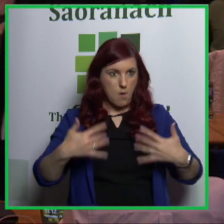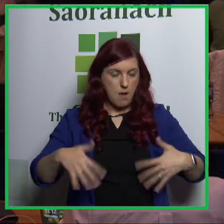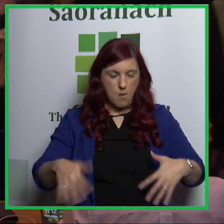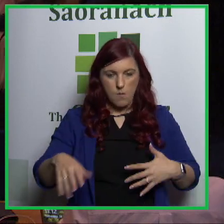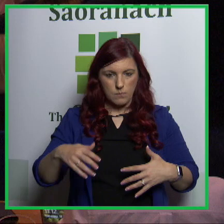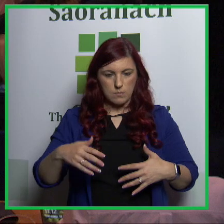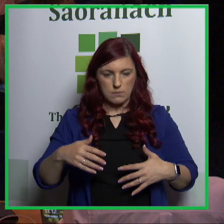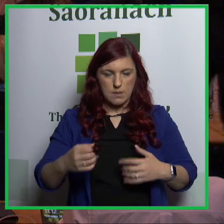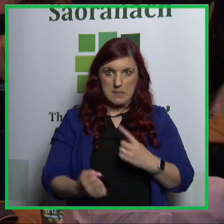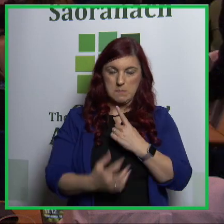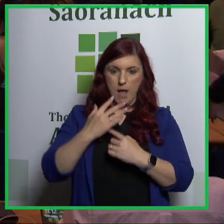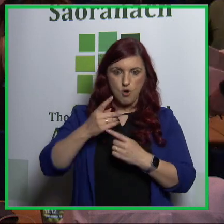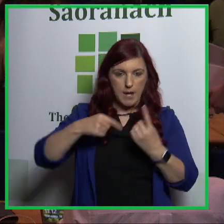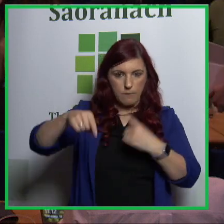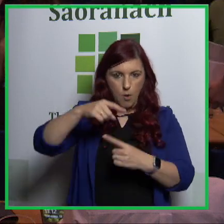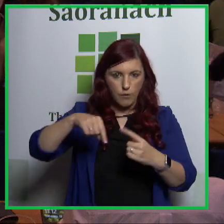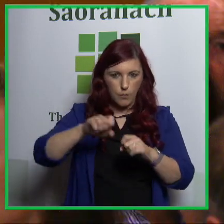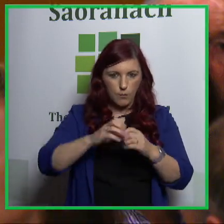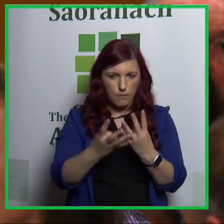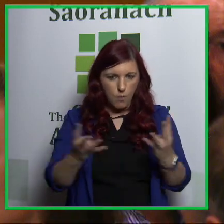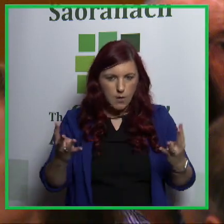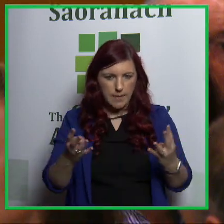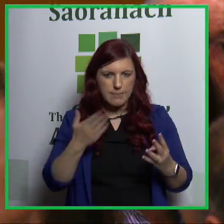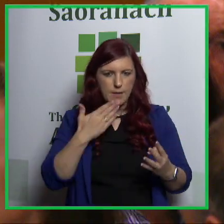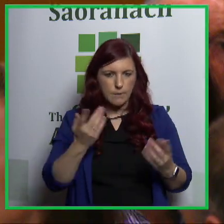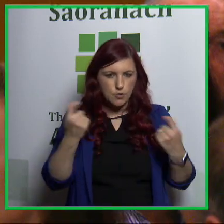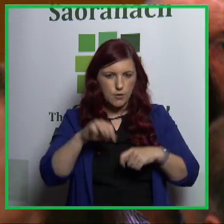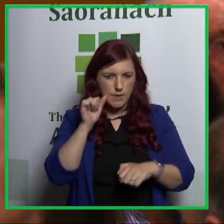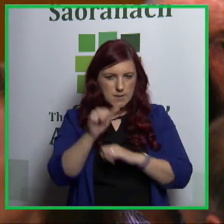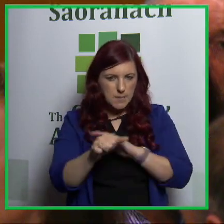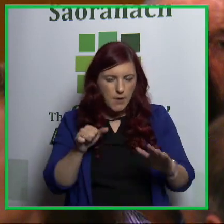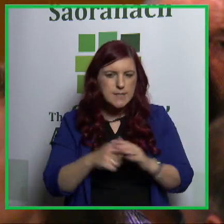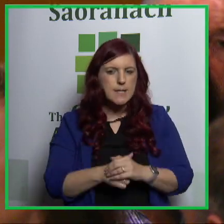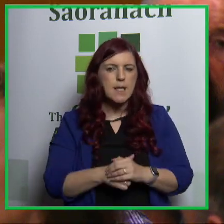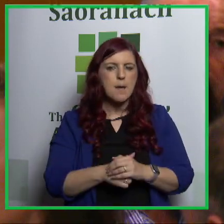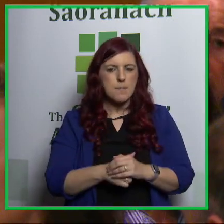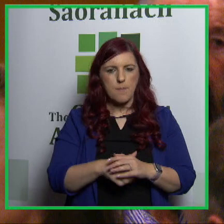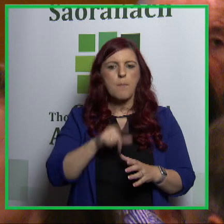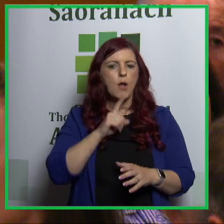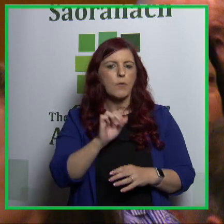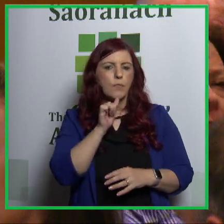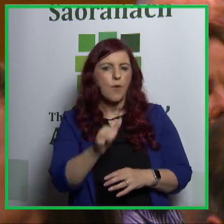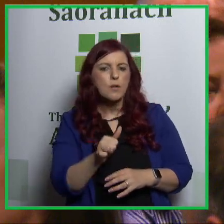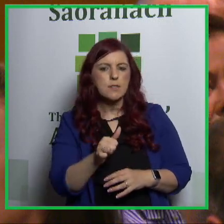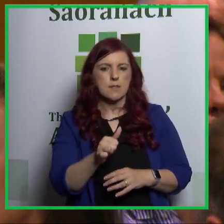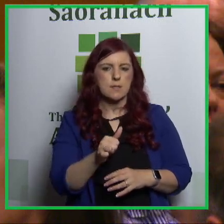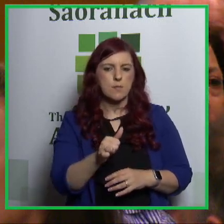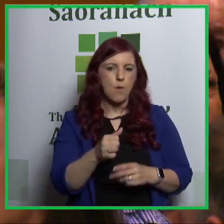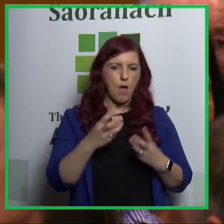suppose to help us all kind of self-reflect on our own experience that we might not be able to think of in the same way. My question is to all the